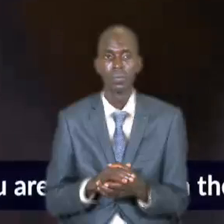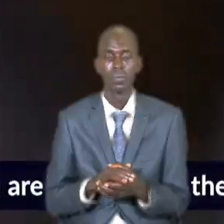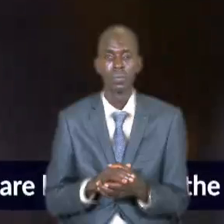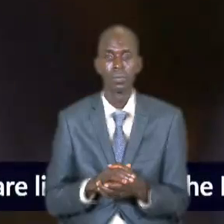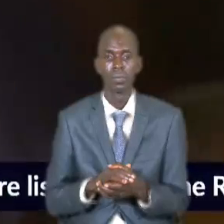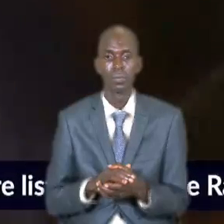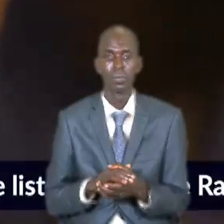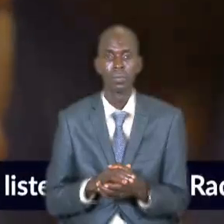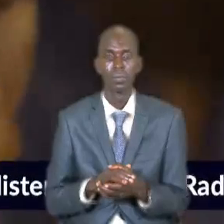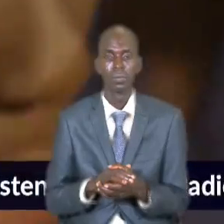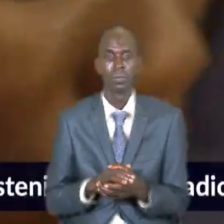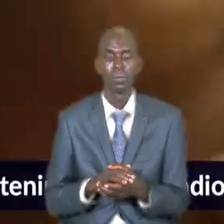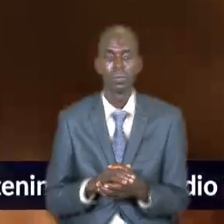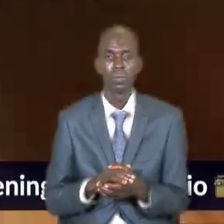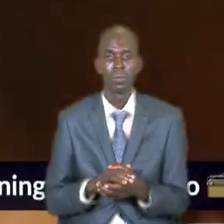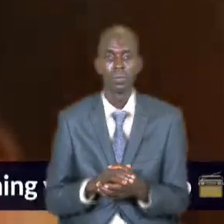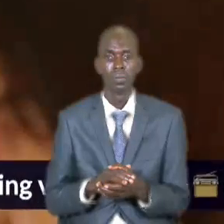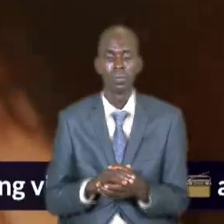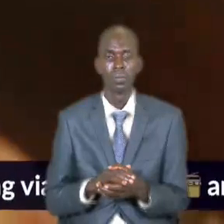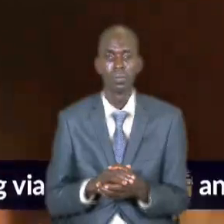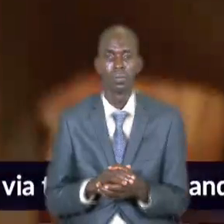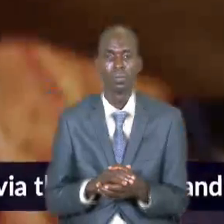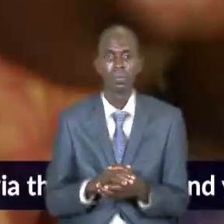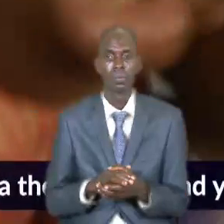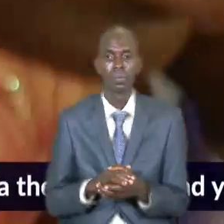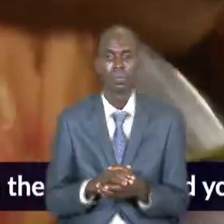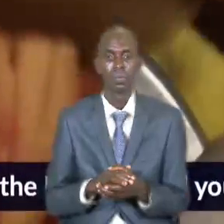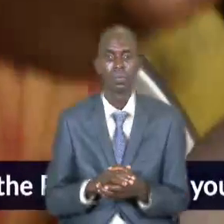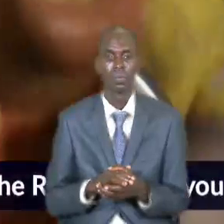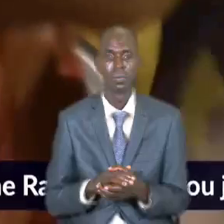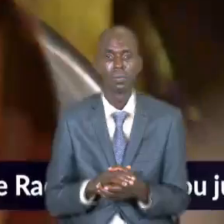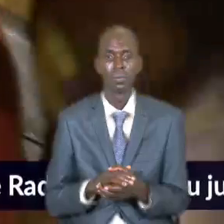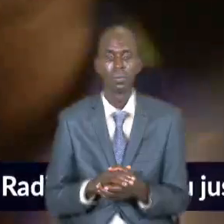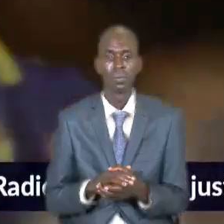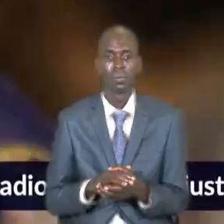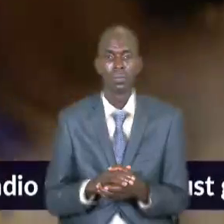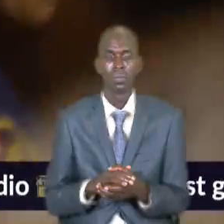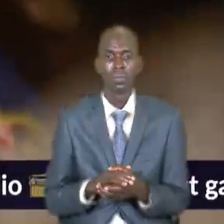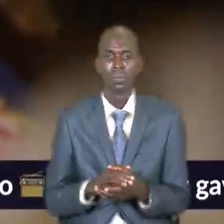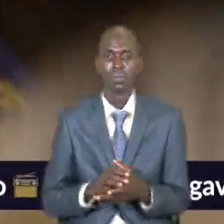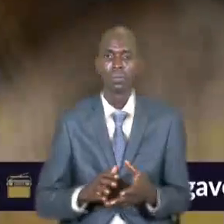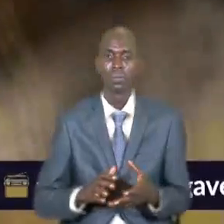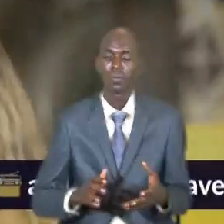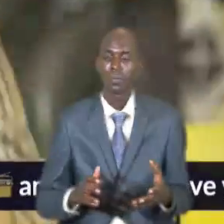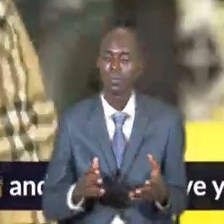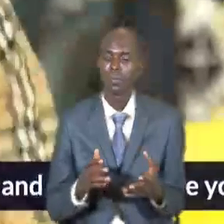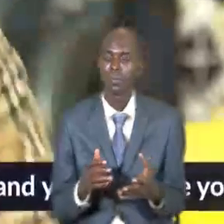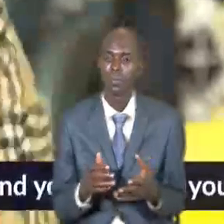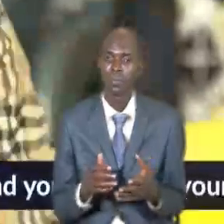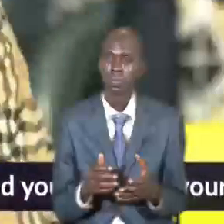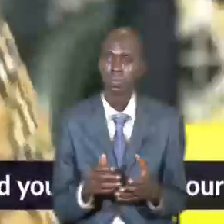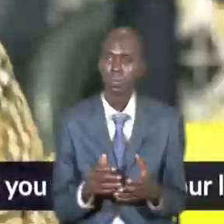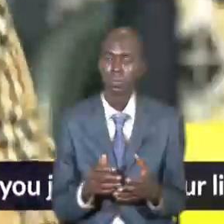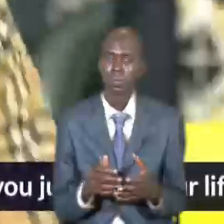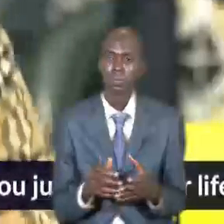endeavor to connect with Christ. There's something scrolling on your screen. Just follow it, and you